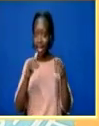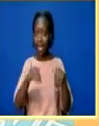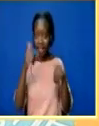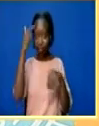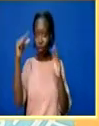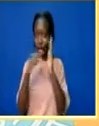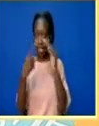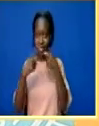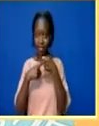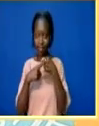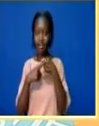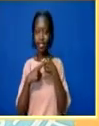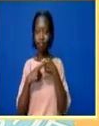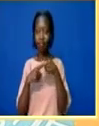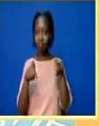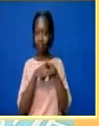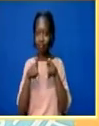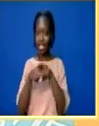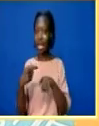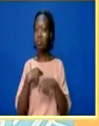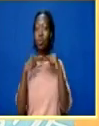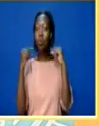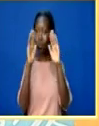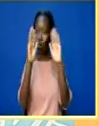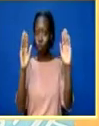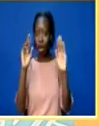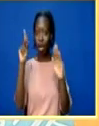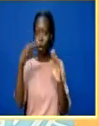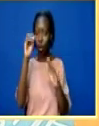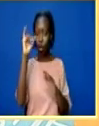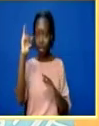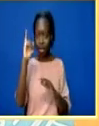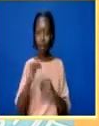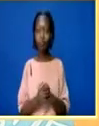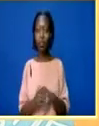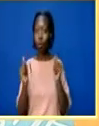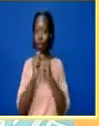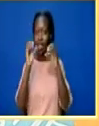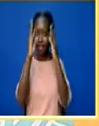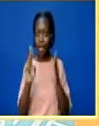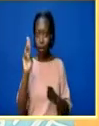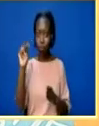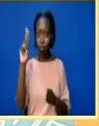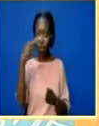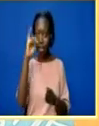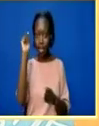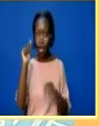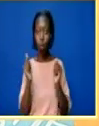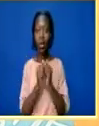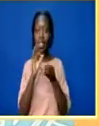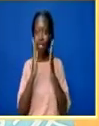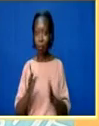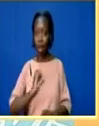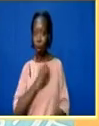for Grade 6, and I have been your host, Wangoi Ndirango. This has been our teacher, Mr. Mohia, and our